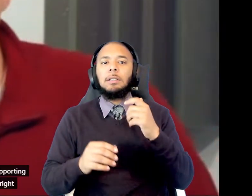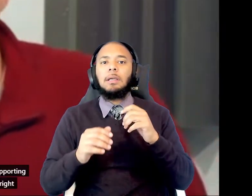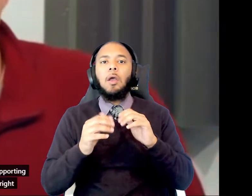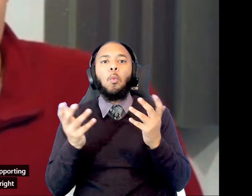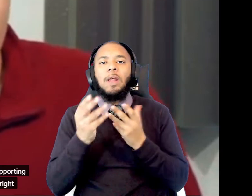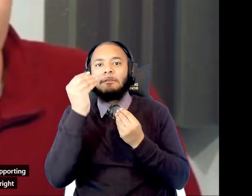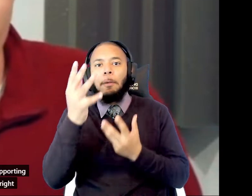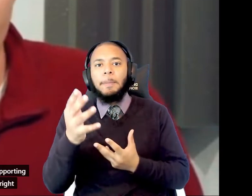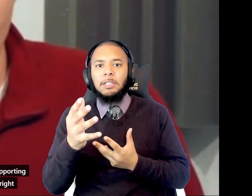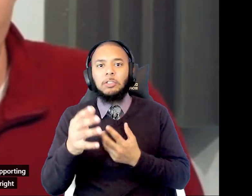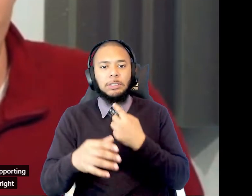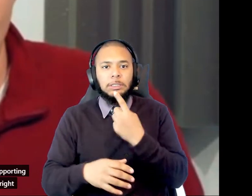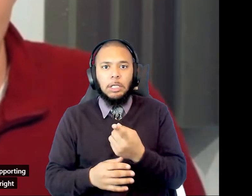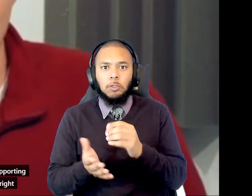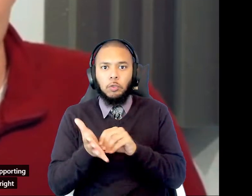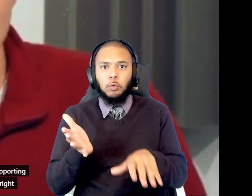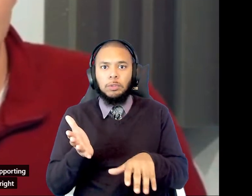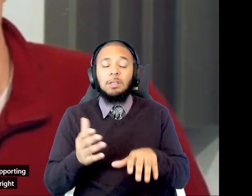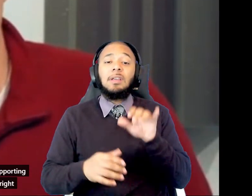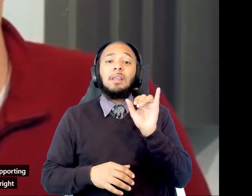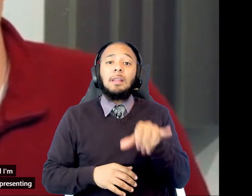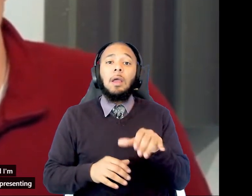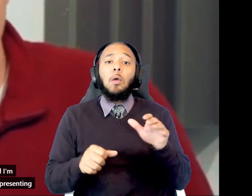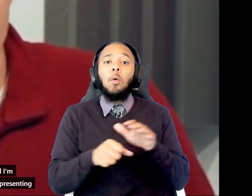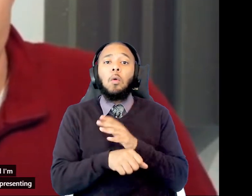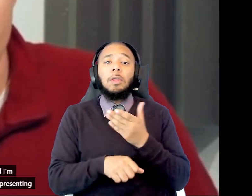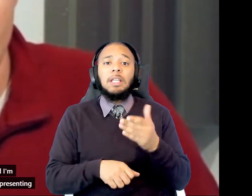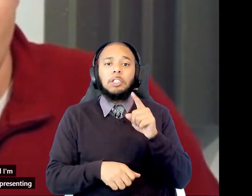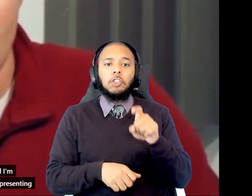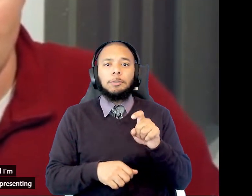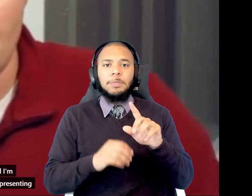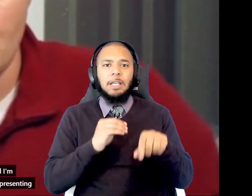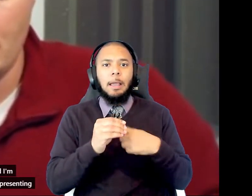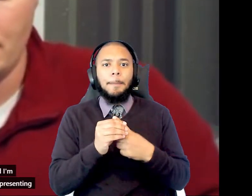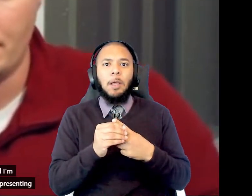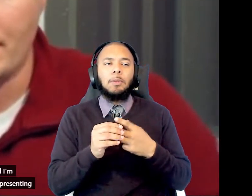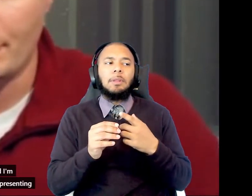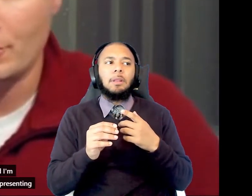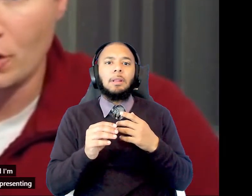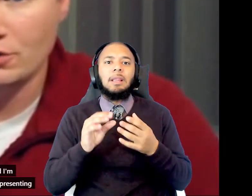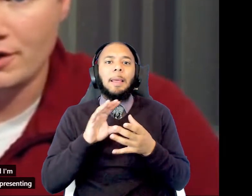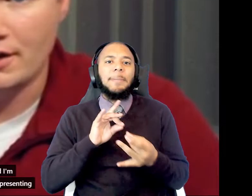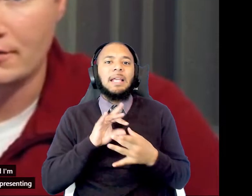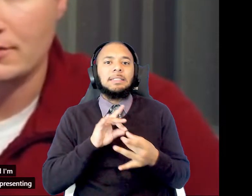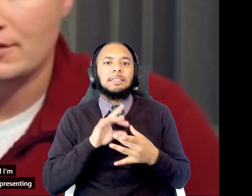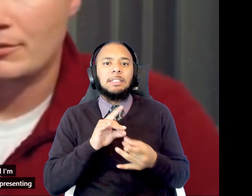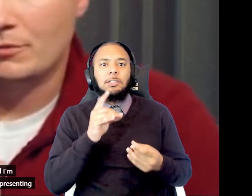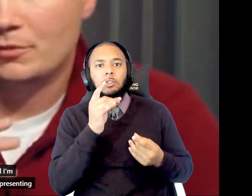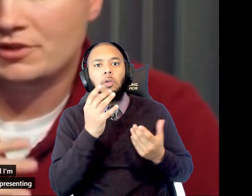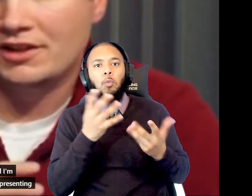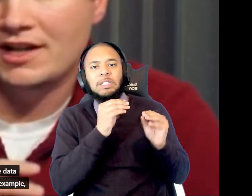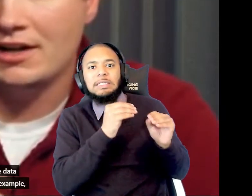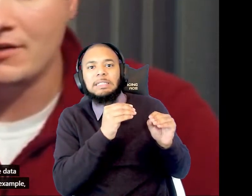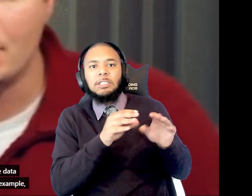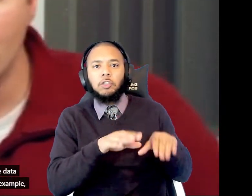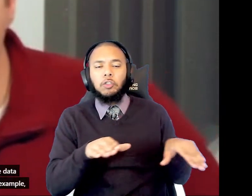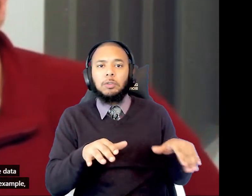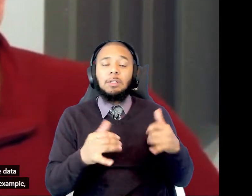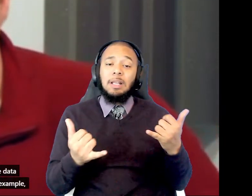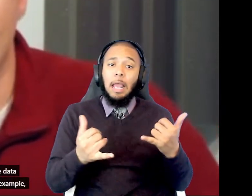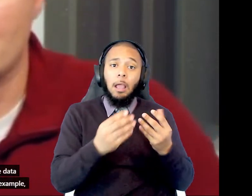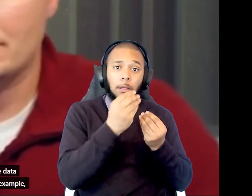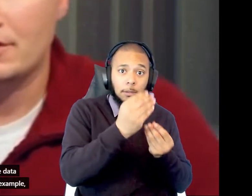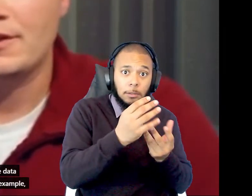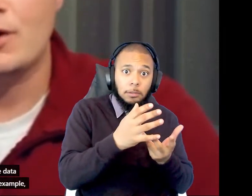The entire paragraph should be supporting that claim about the message, right? About the message. Okay, and I'm going to be alternating. I'm going to be presenting data, then I'm